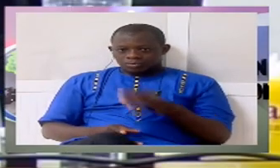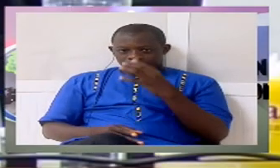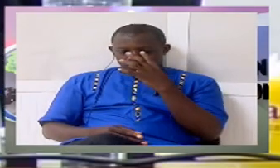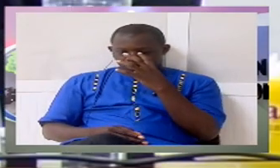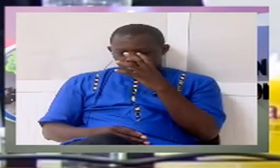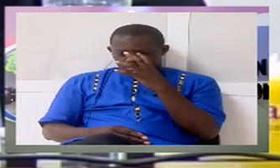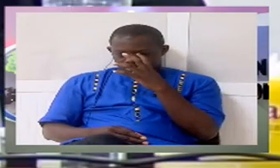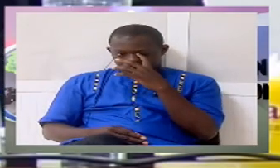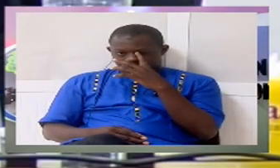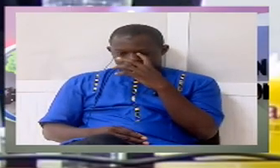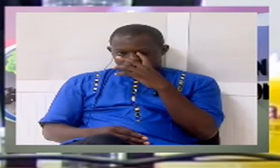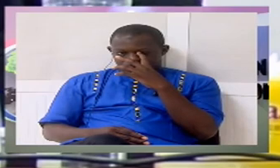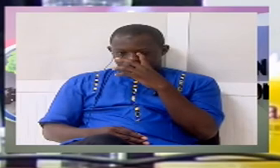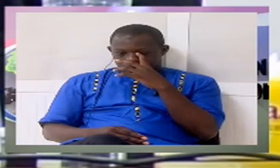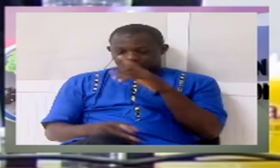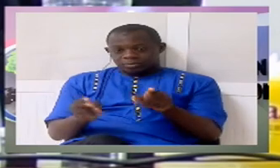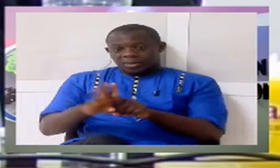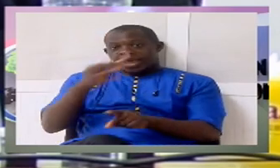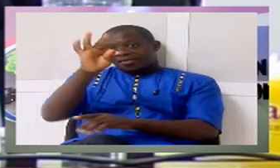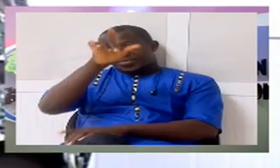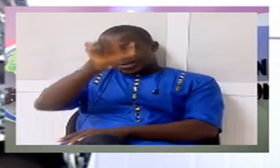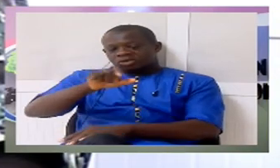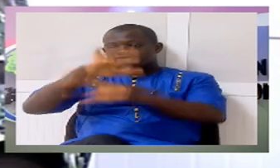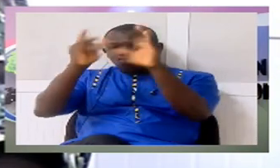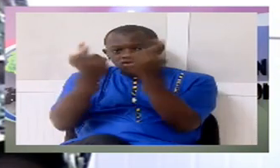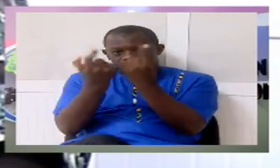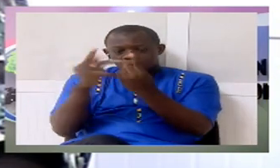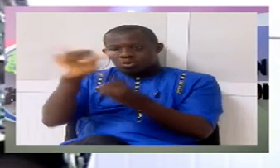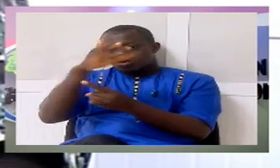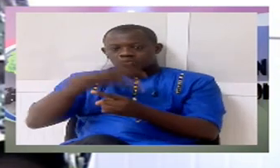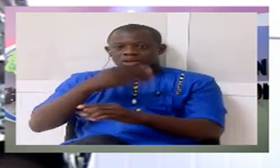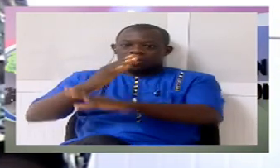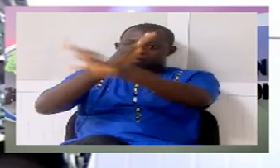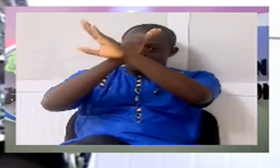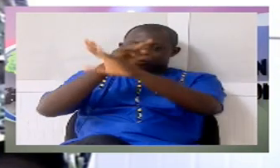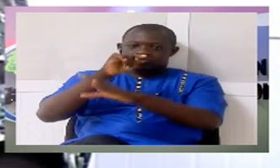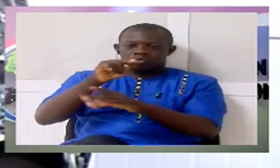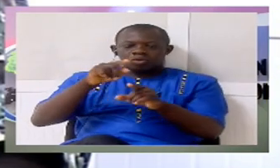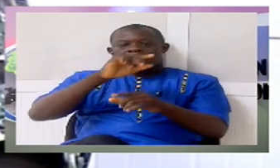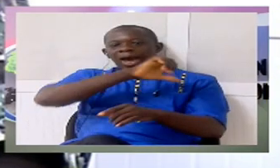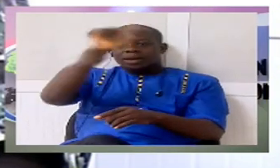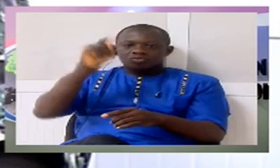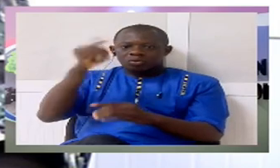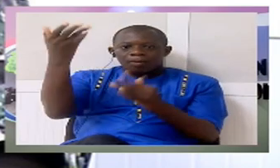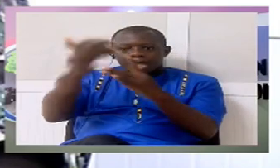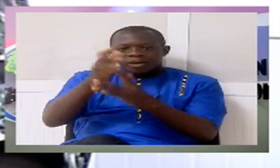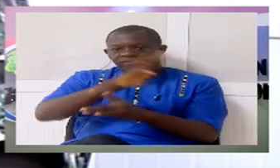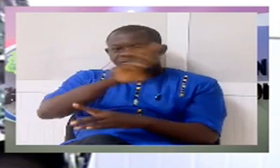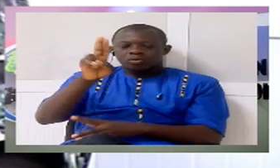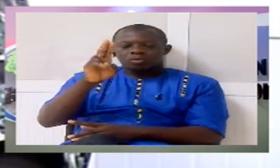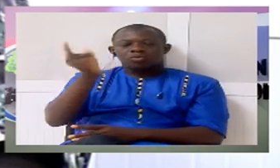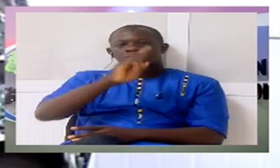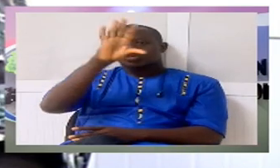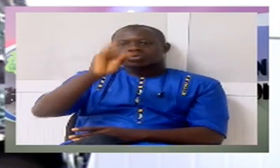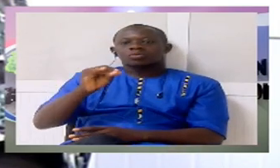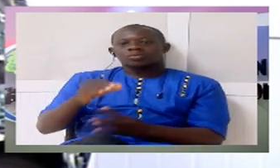an approaching imminent threat, so gisé lo xamné mu ngey ñew té fekk olu loko lo sumo